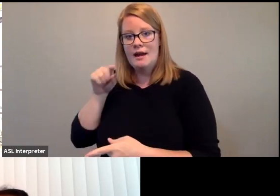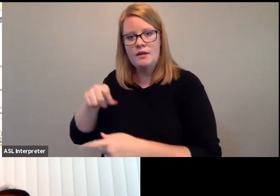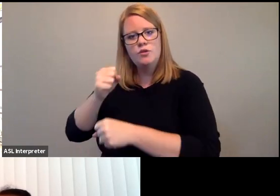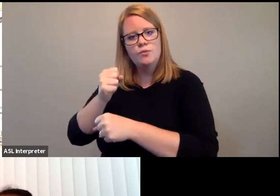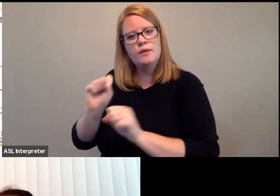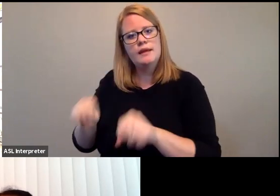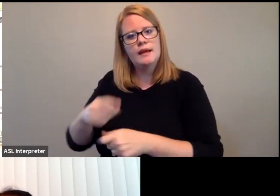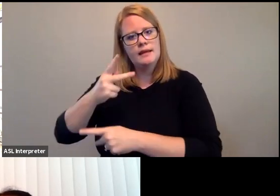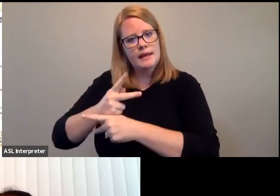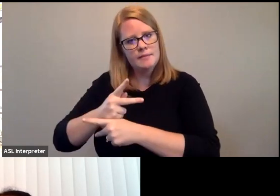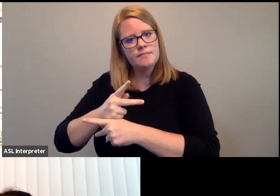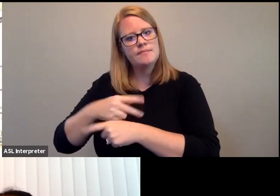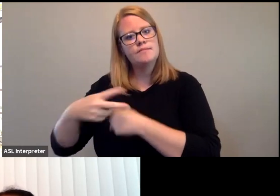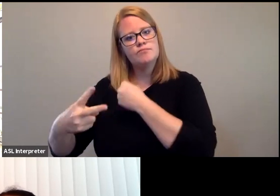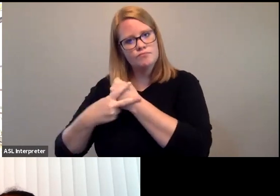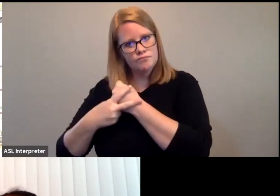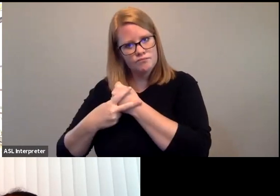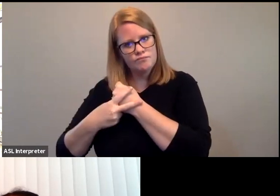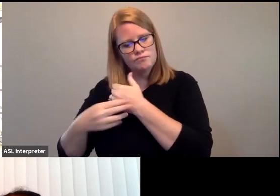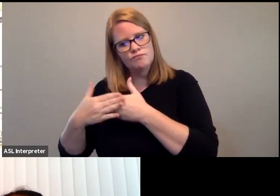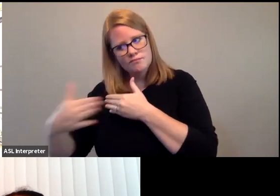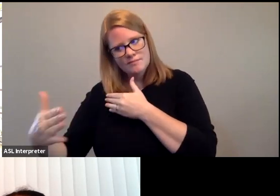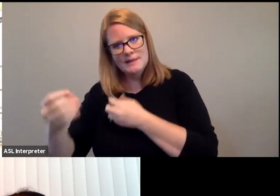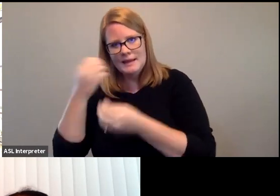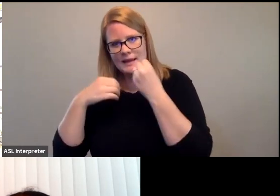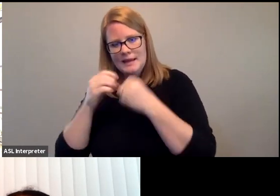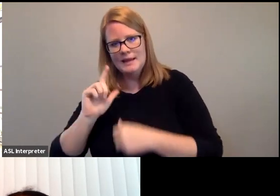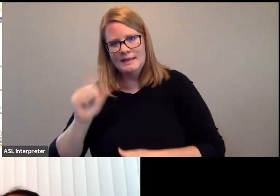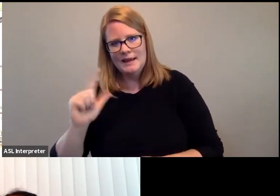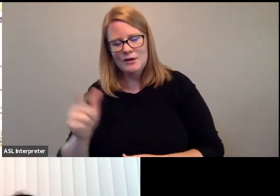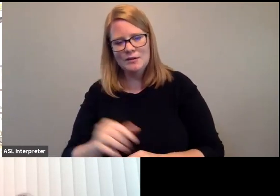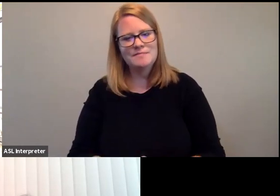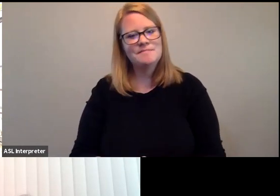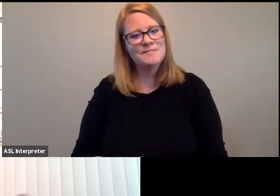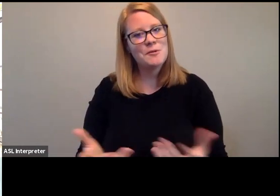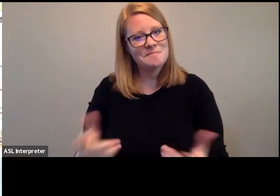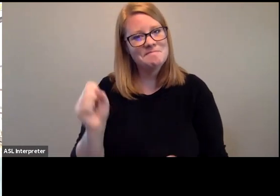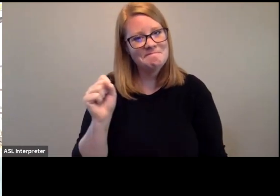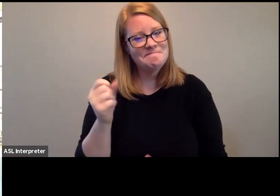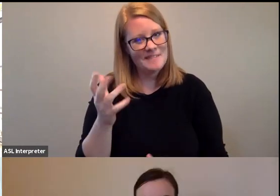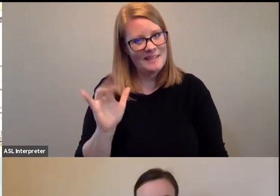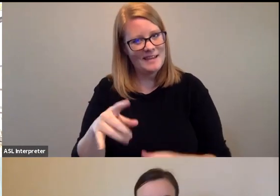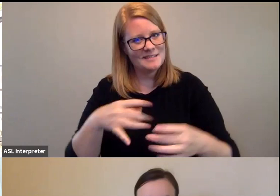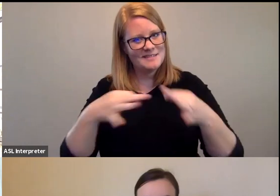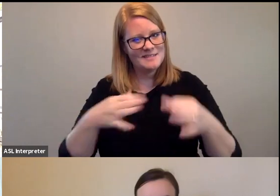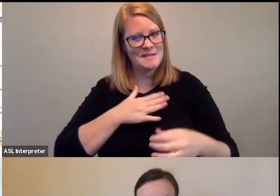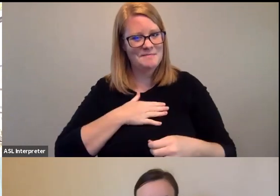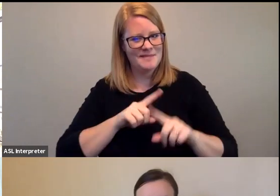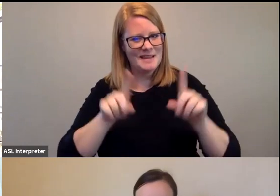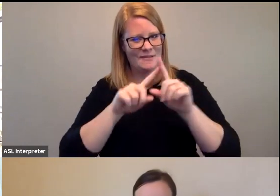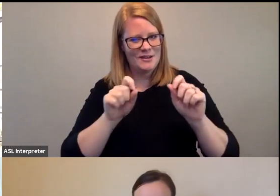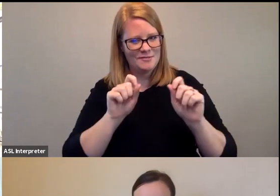those for later. But yeah, that's the stages of them. Great. So I'm going to share